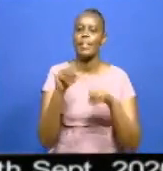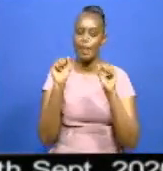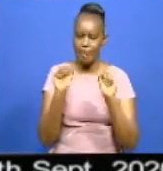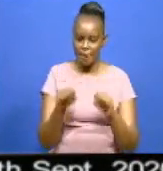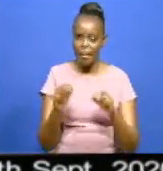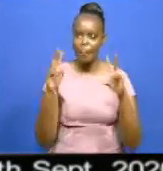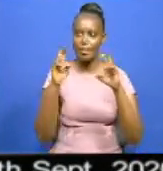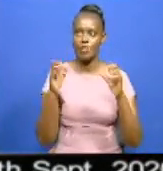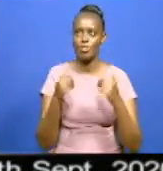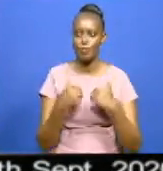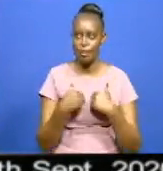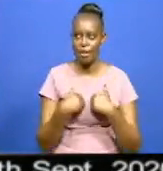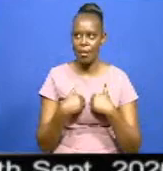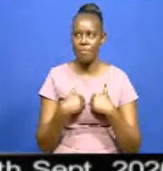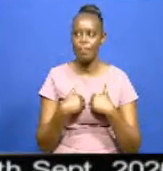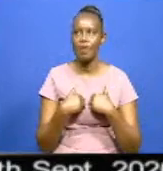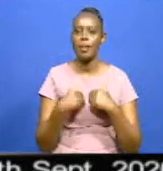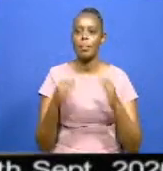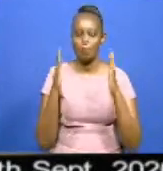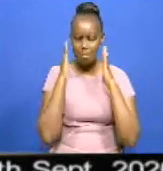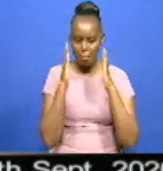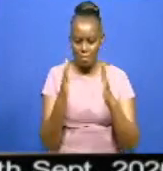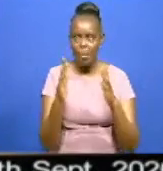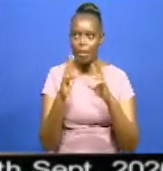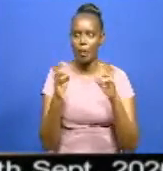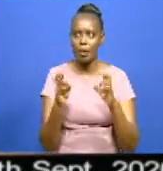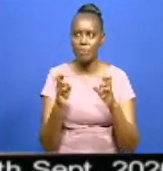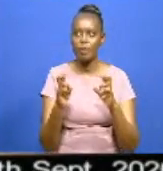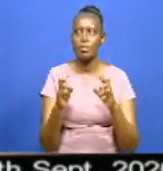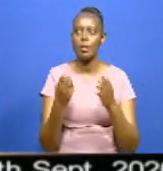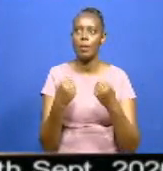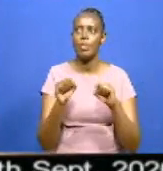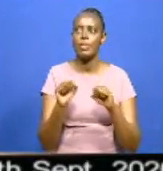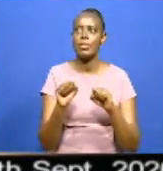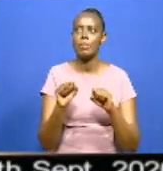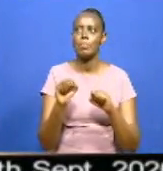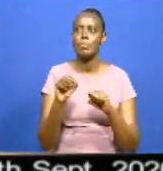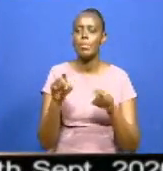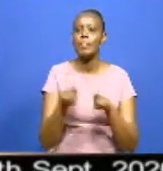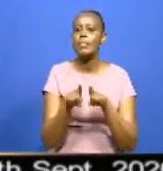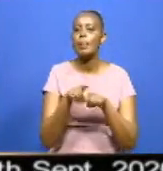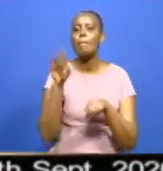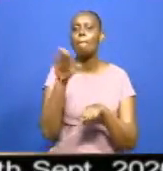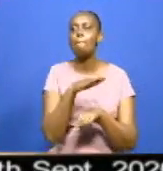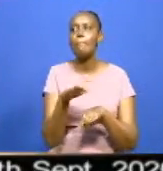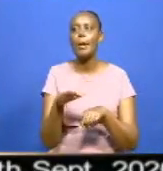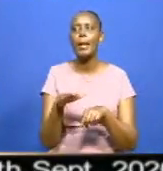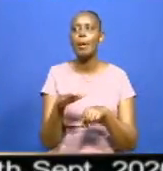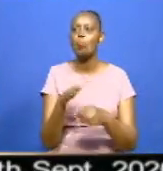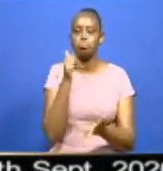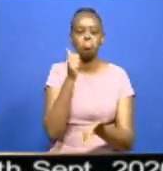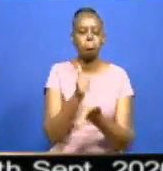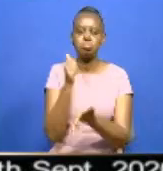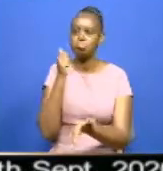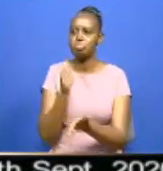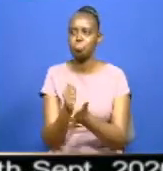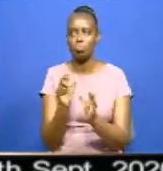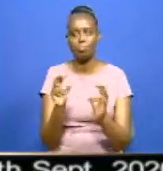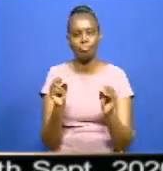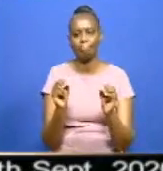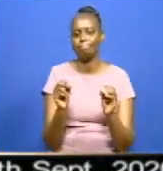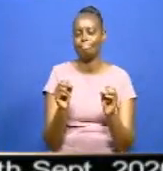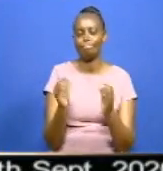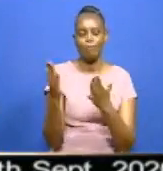are issues, and we should stick to those issues so that we are not seen as a parliament that just rubber stamps what